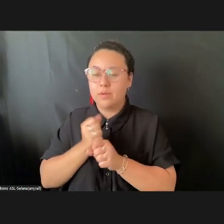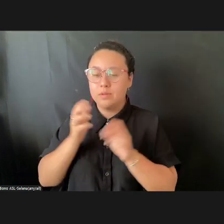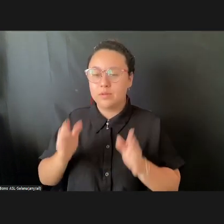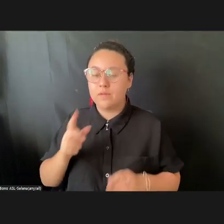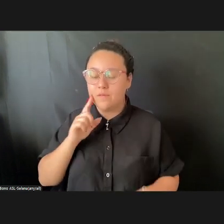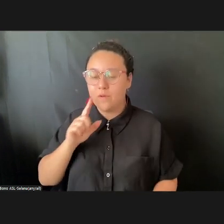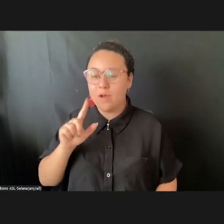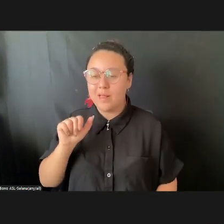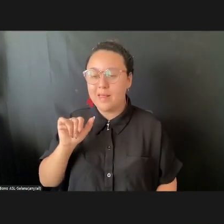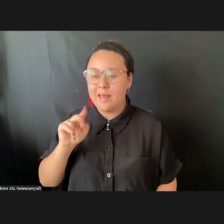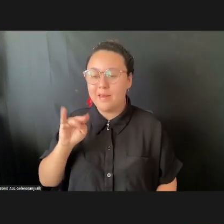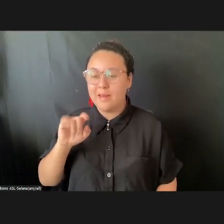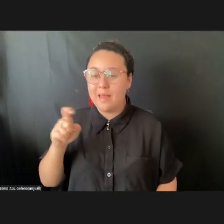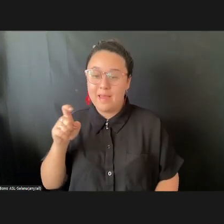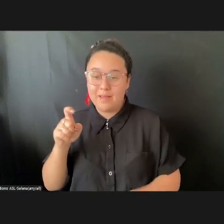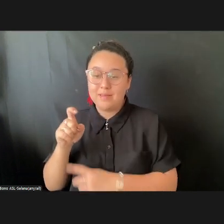Commons.